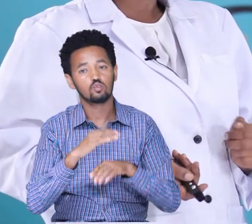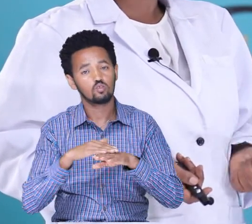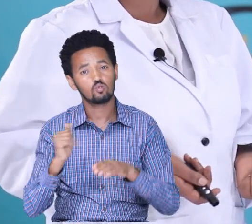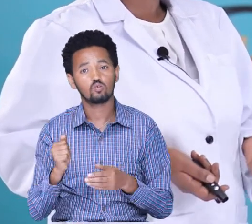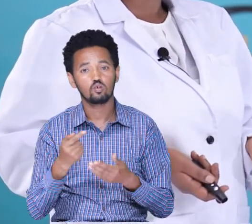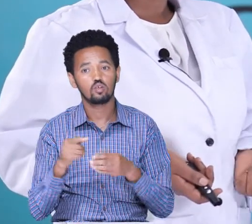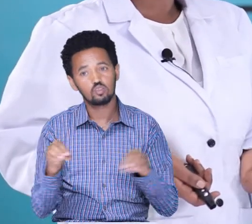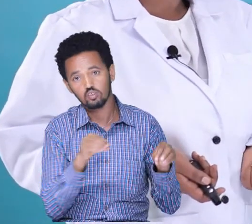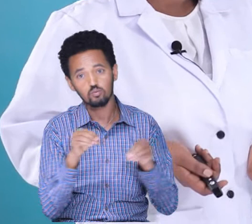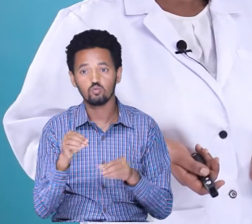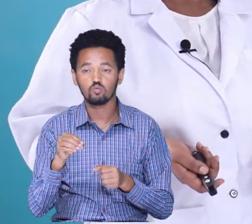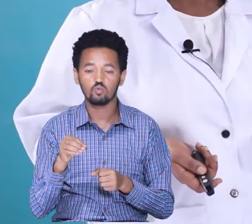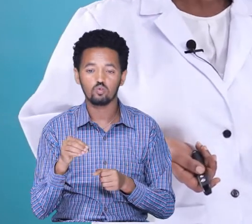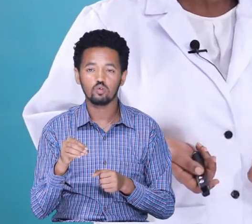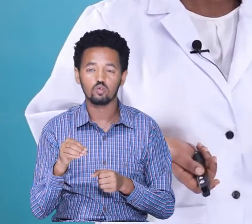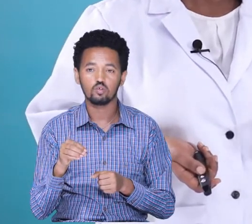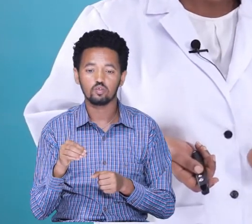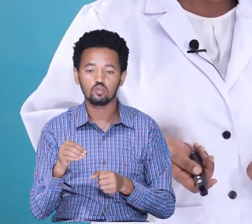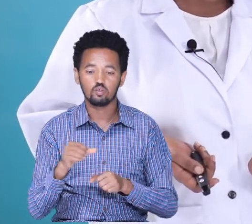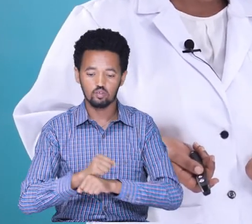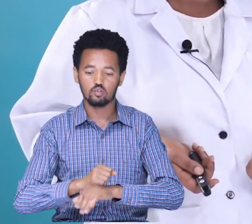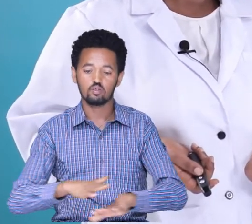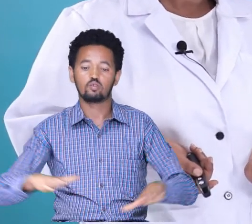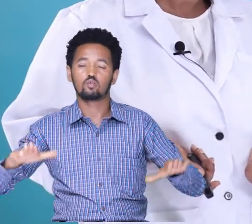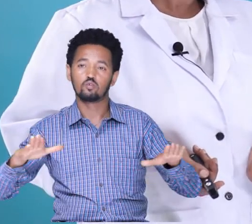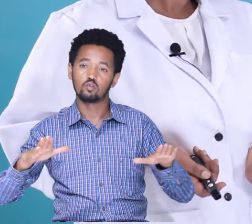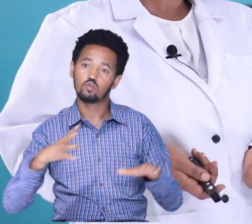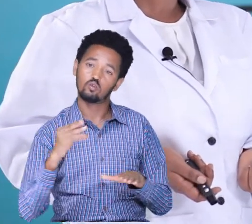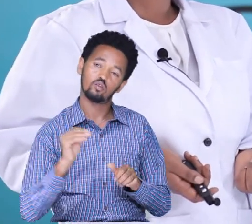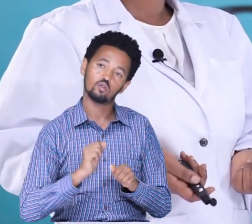Let's move to highland or mountain climate.